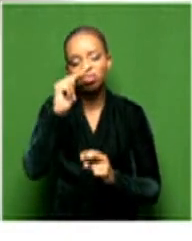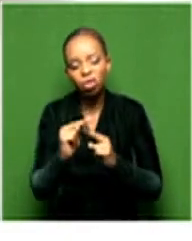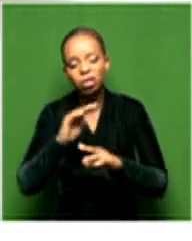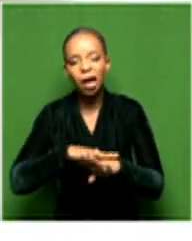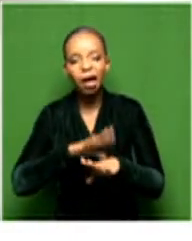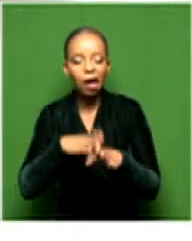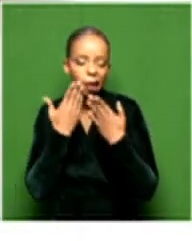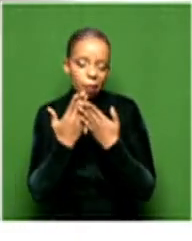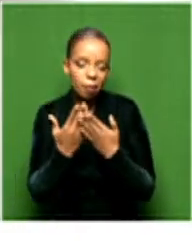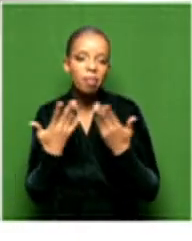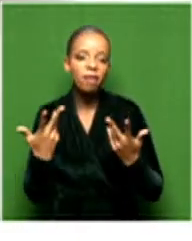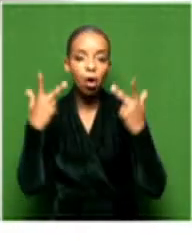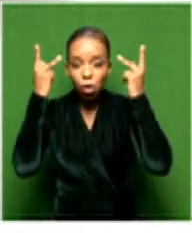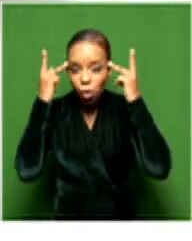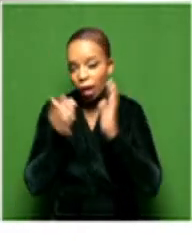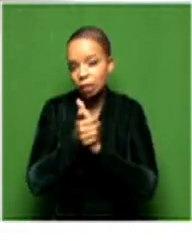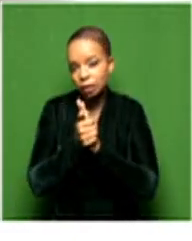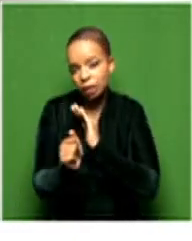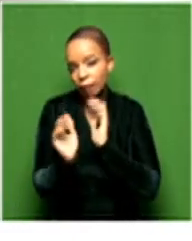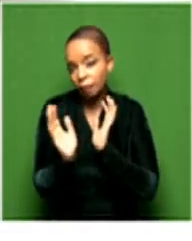and knowledge you need. If you want to